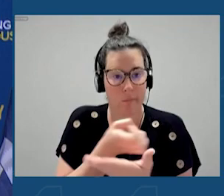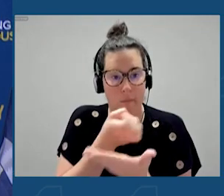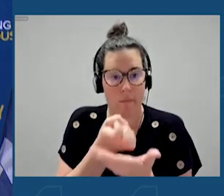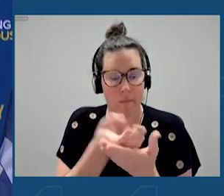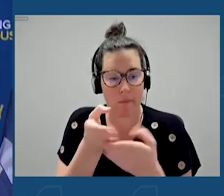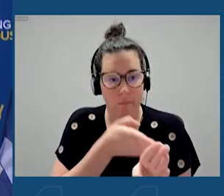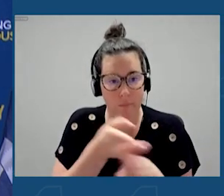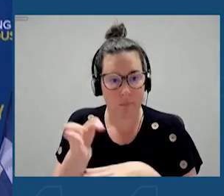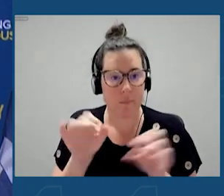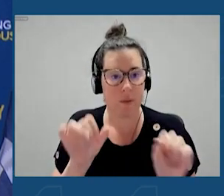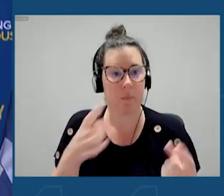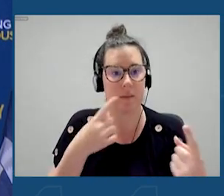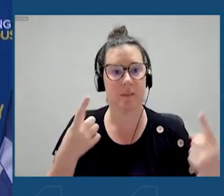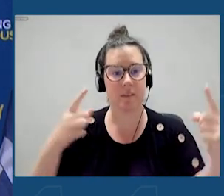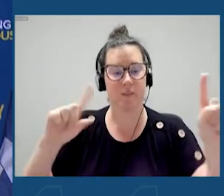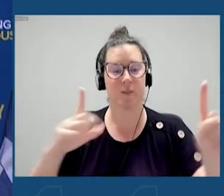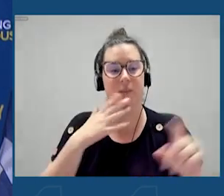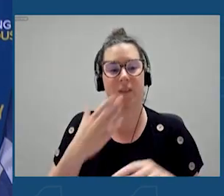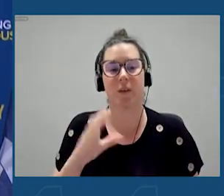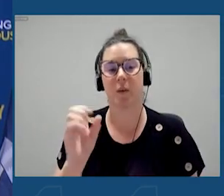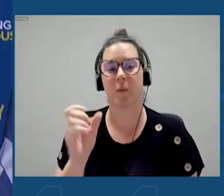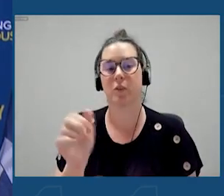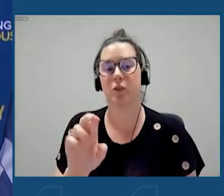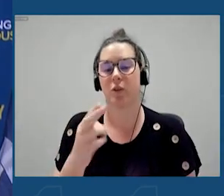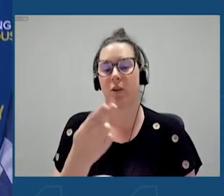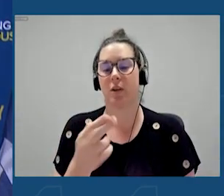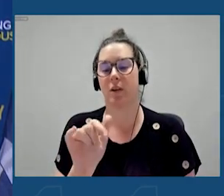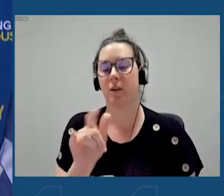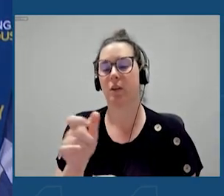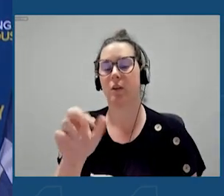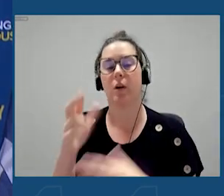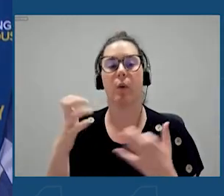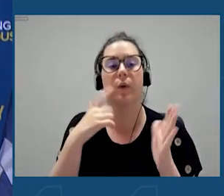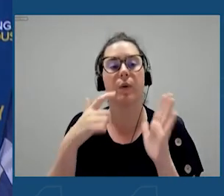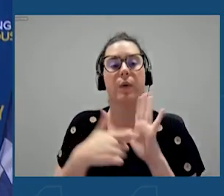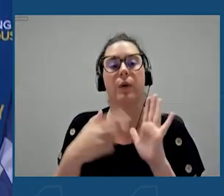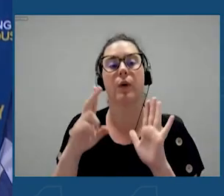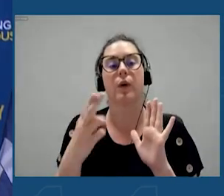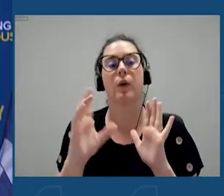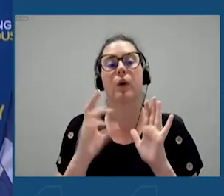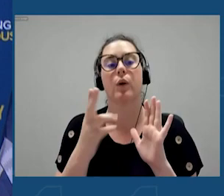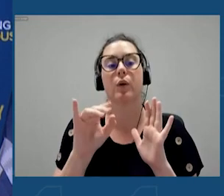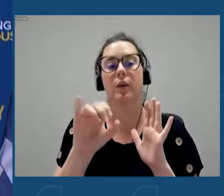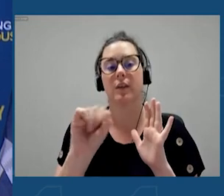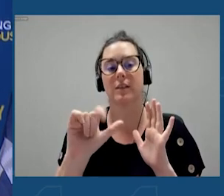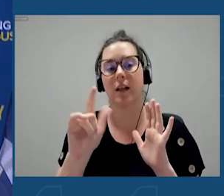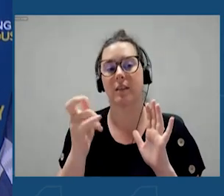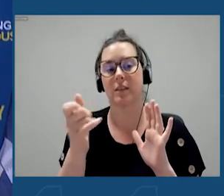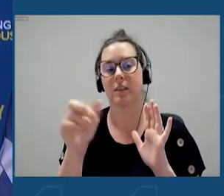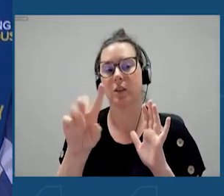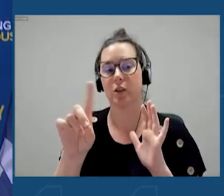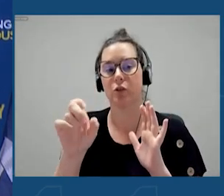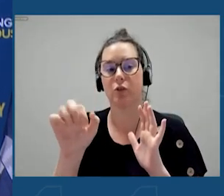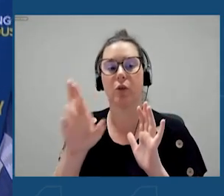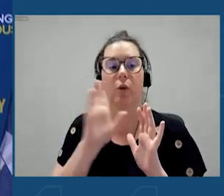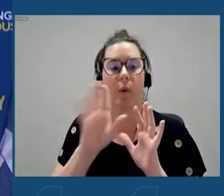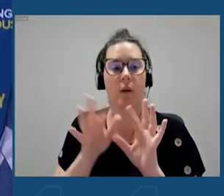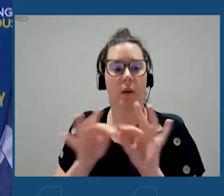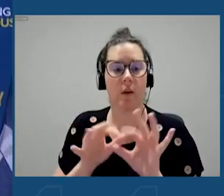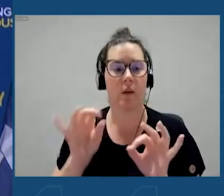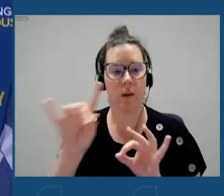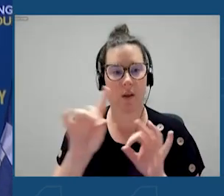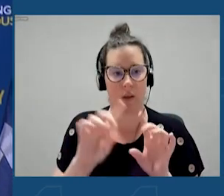you, Commissioner Hiller. I also want to acknowledge Chris Alexander, who will be speaking momentarily, the Executive Director of the Office of Cannabis